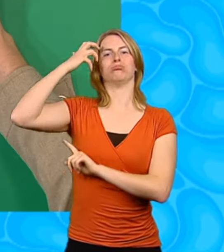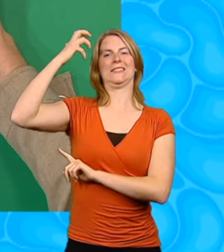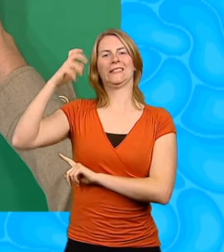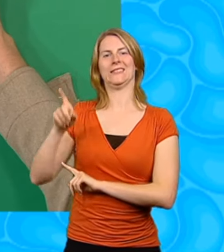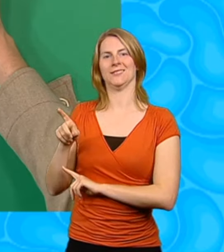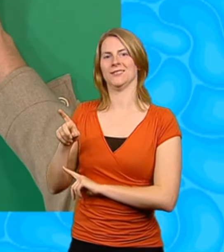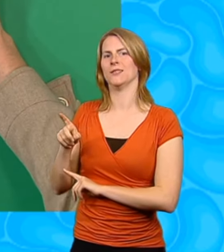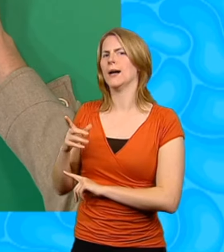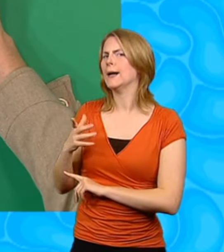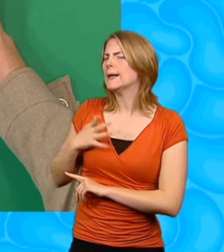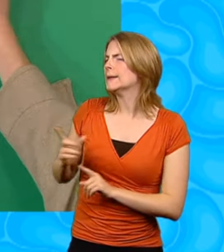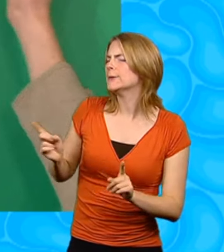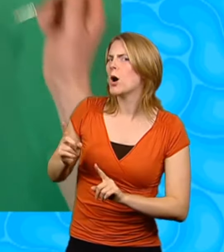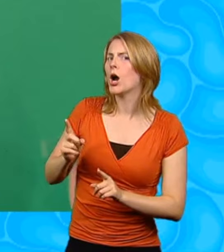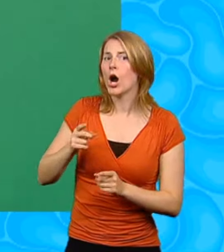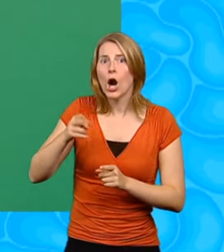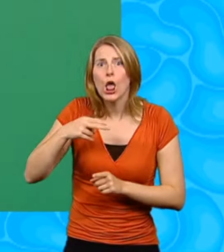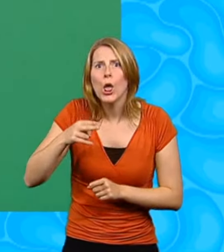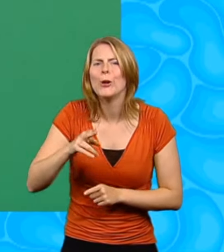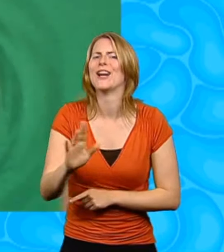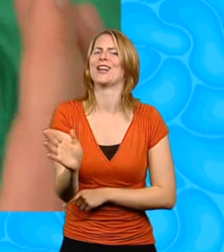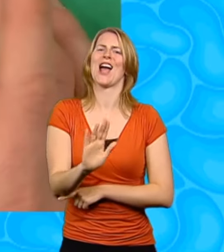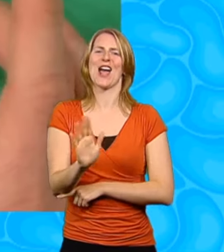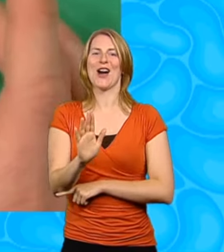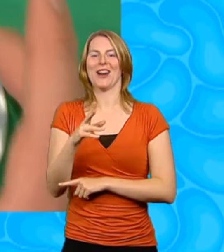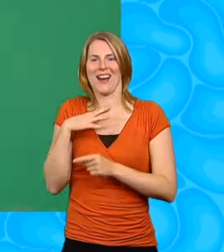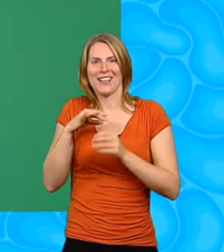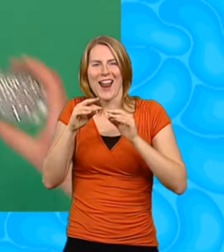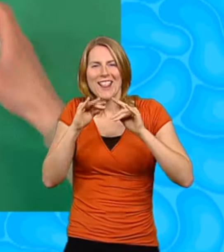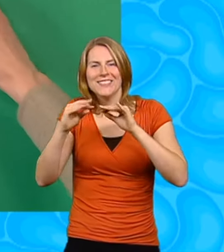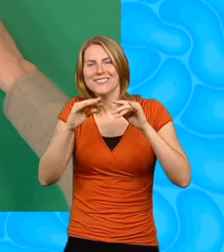need? No, not glue. Let's add some glitter.